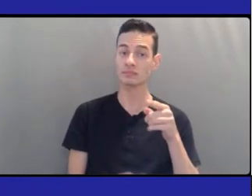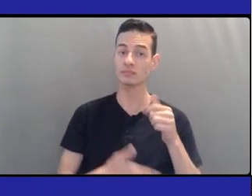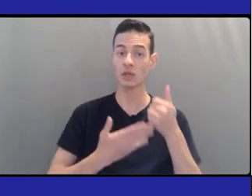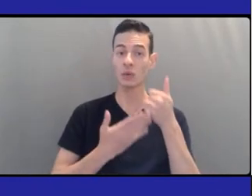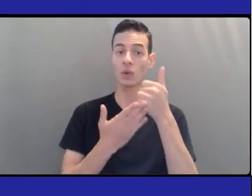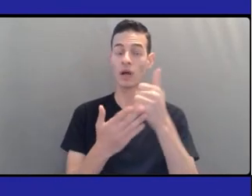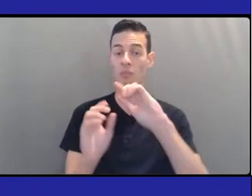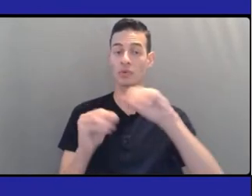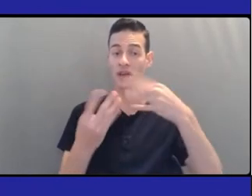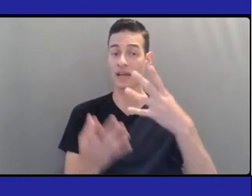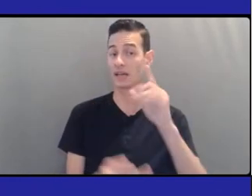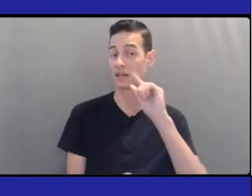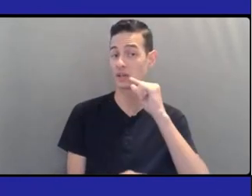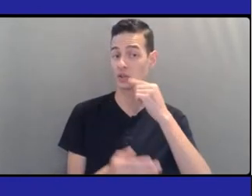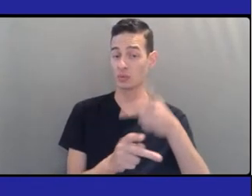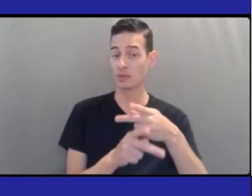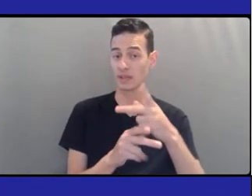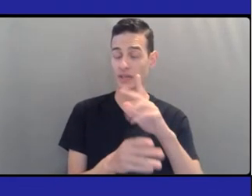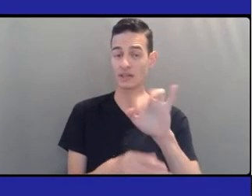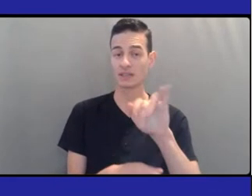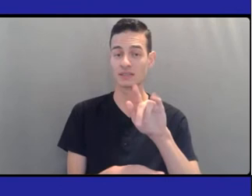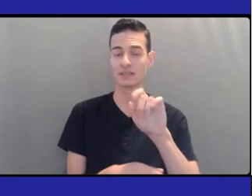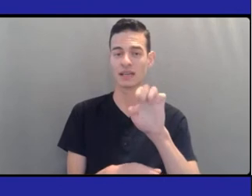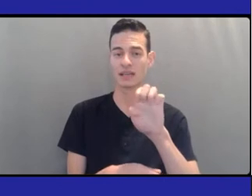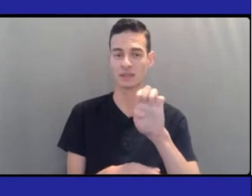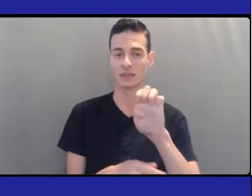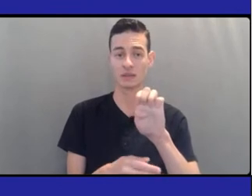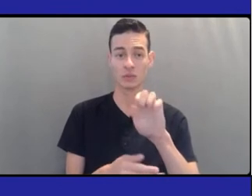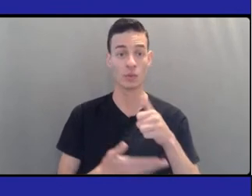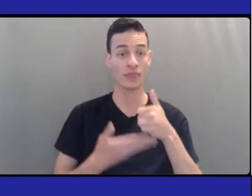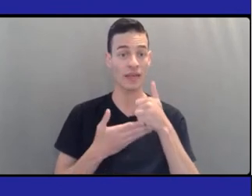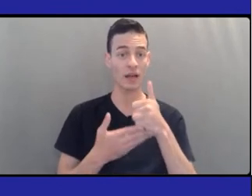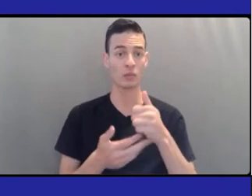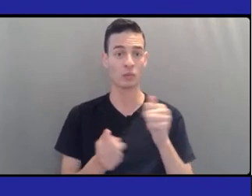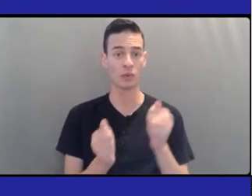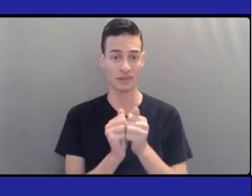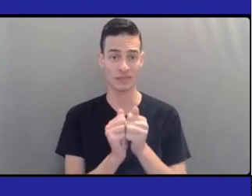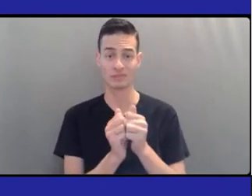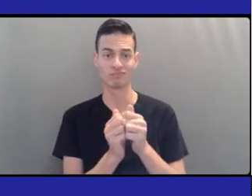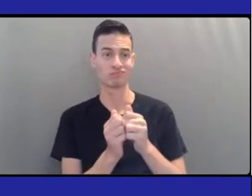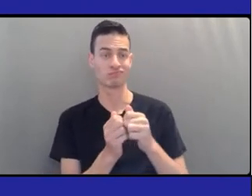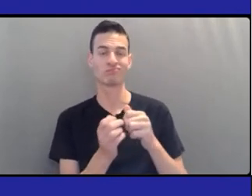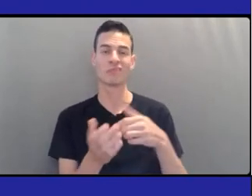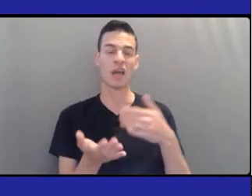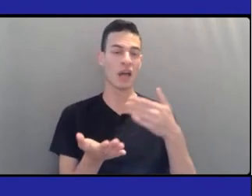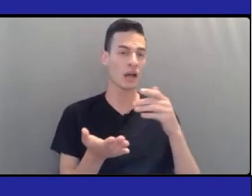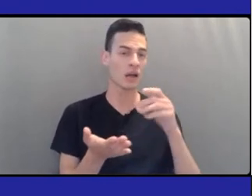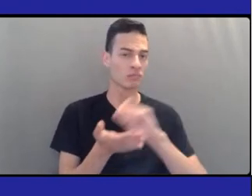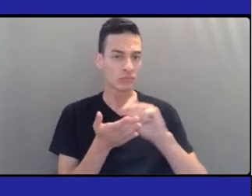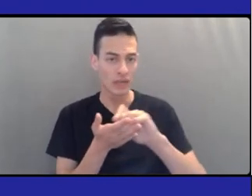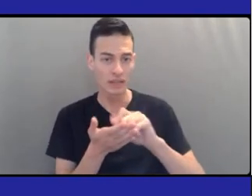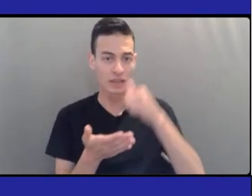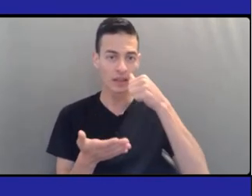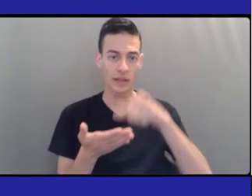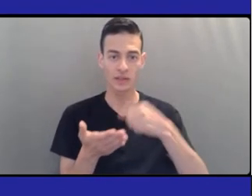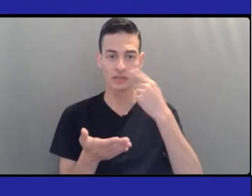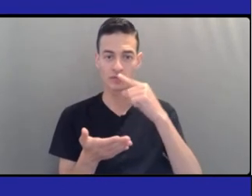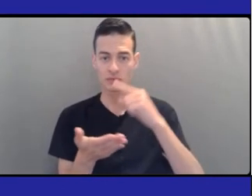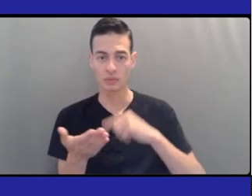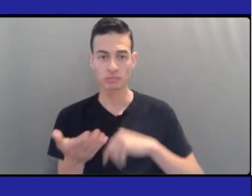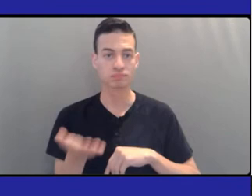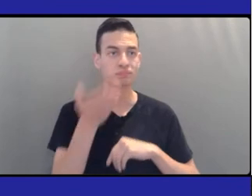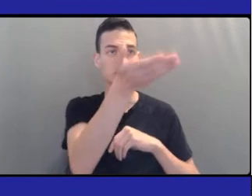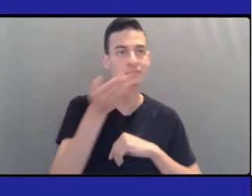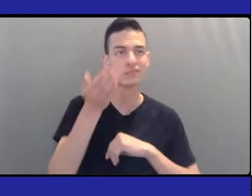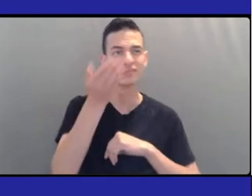the following services: writing the appeals letters for DRG downgrade denials, defense, following up for a